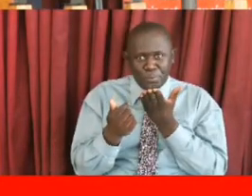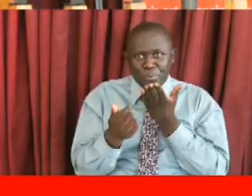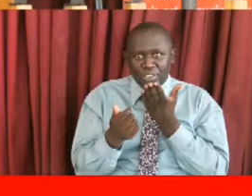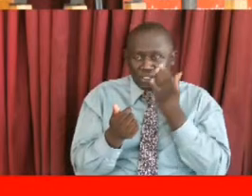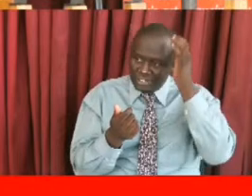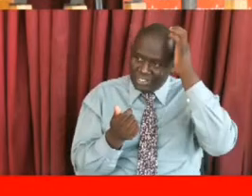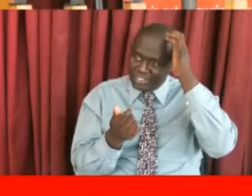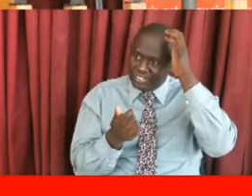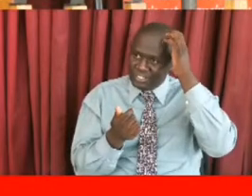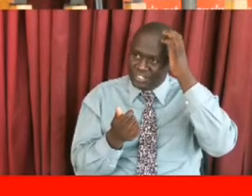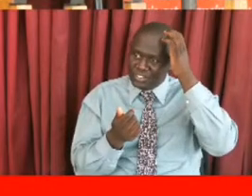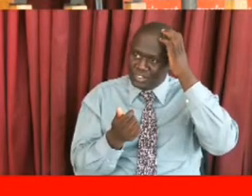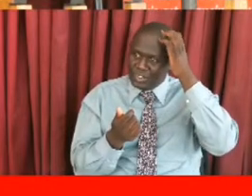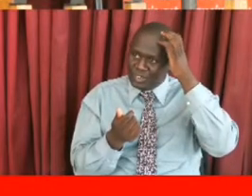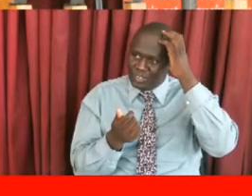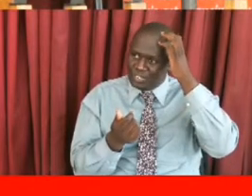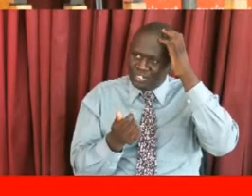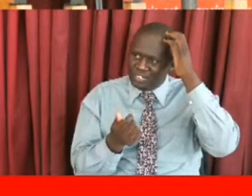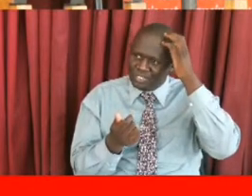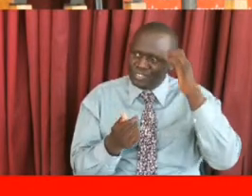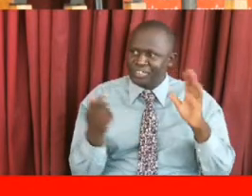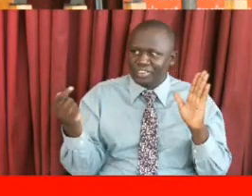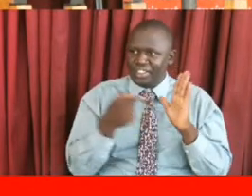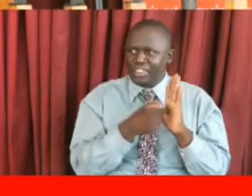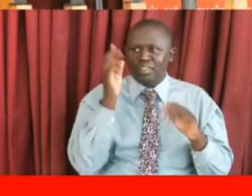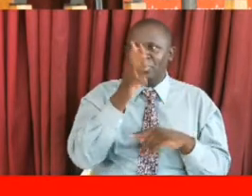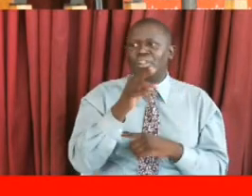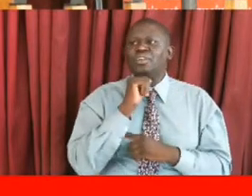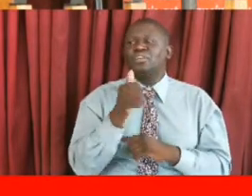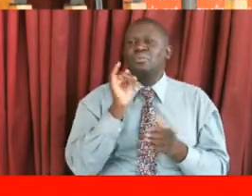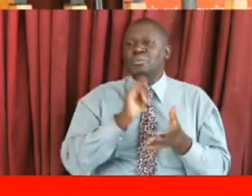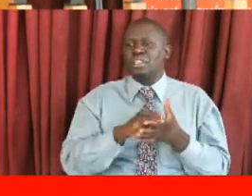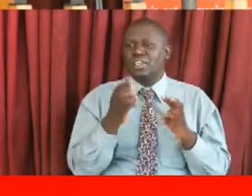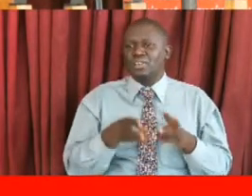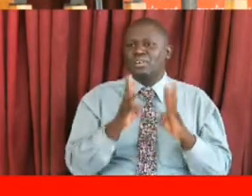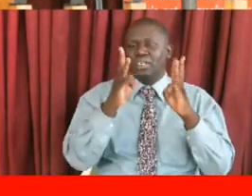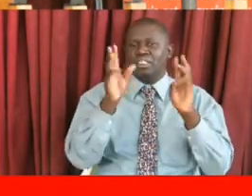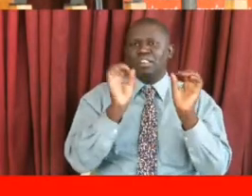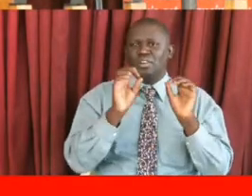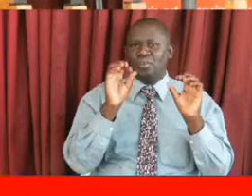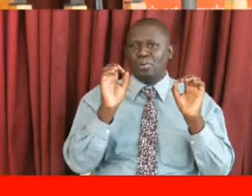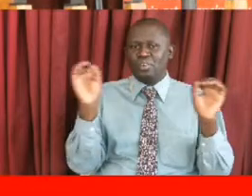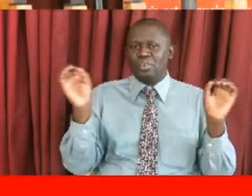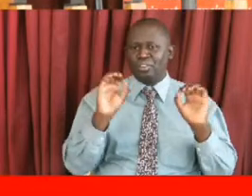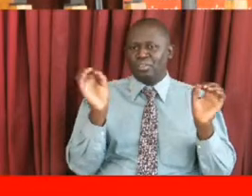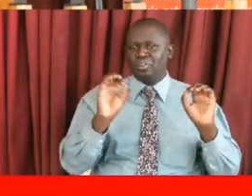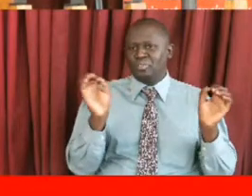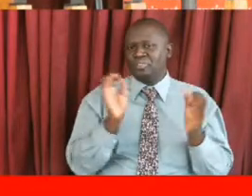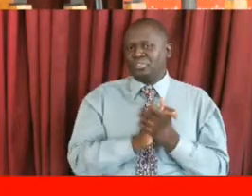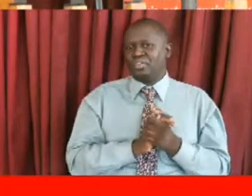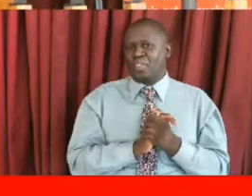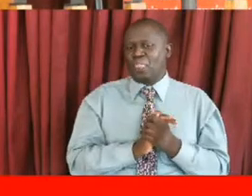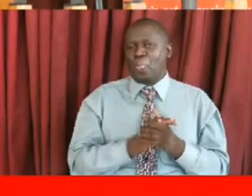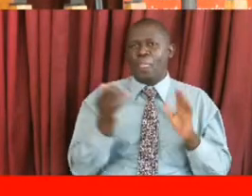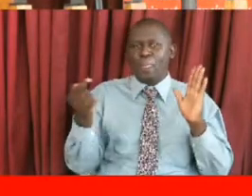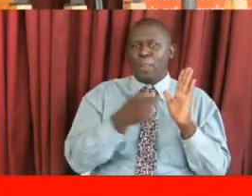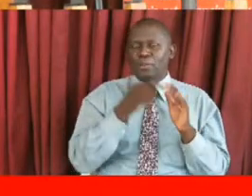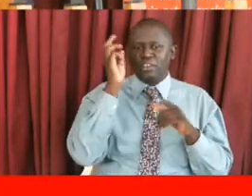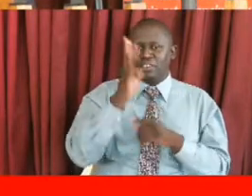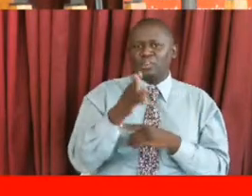other no no no this one will not be like that no no no no this one will be